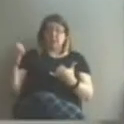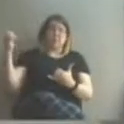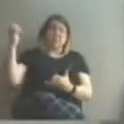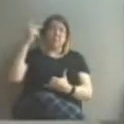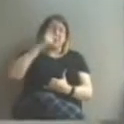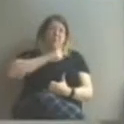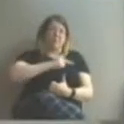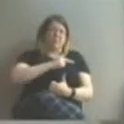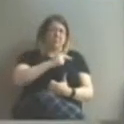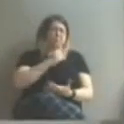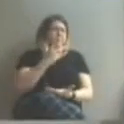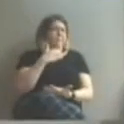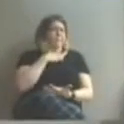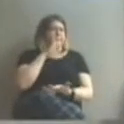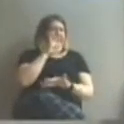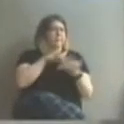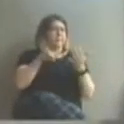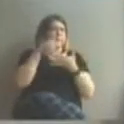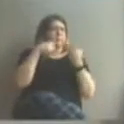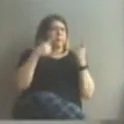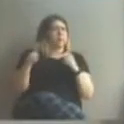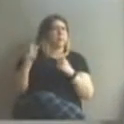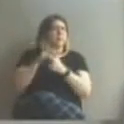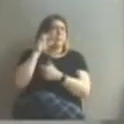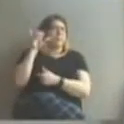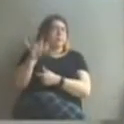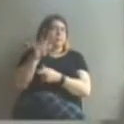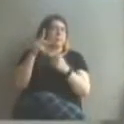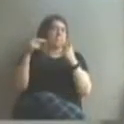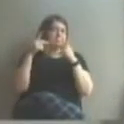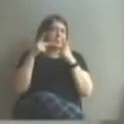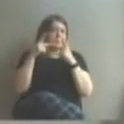confused as to what's going on with that position,